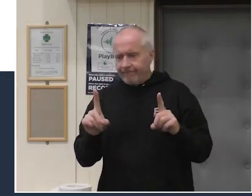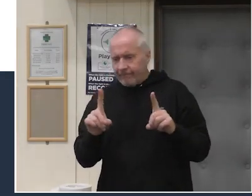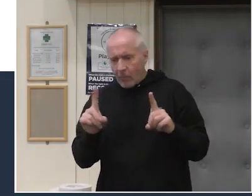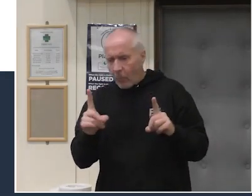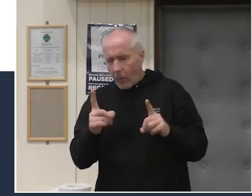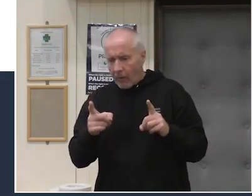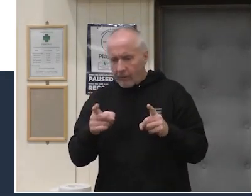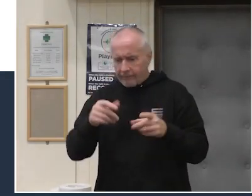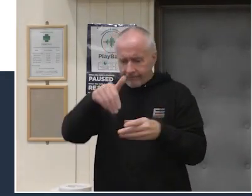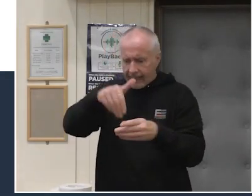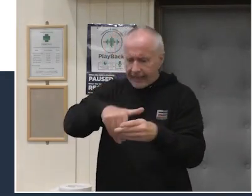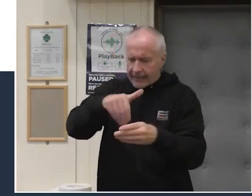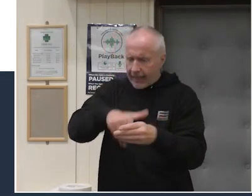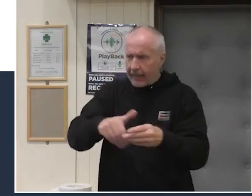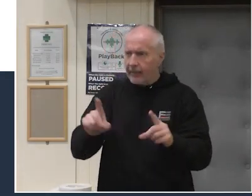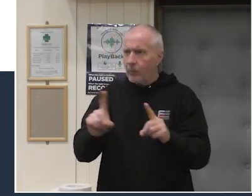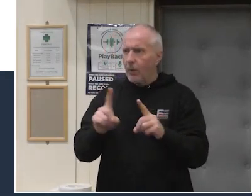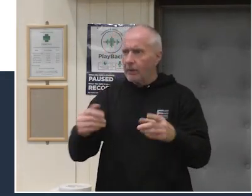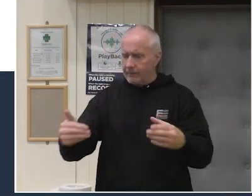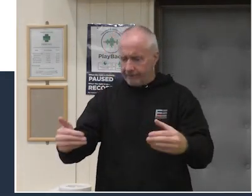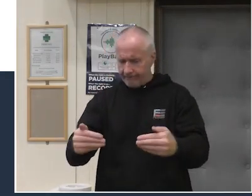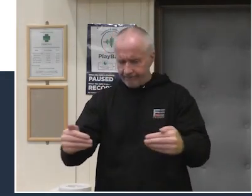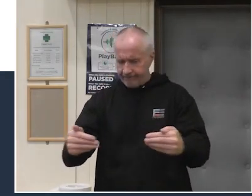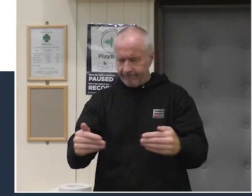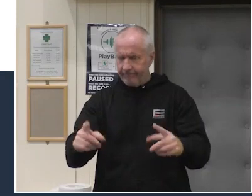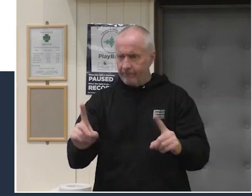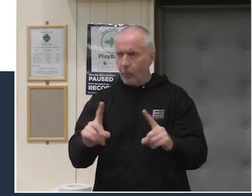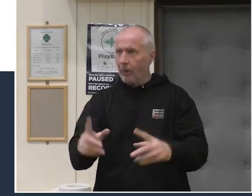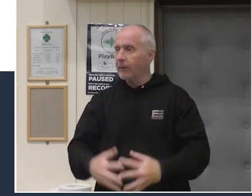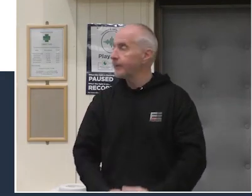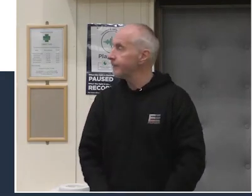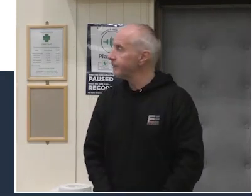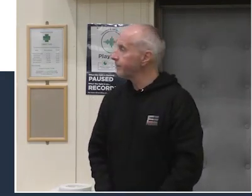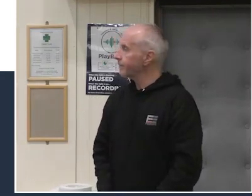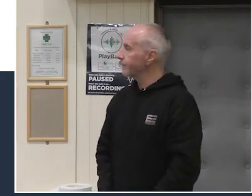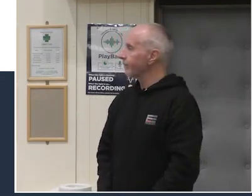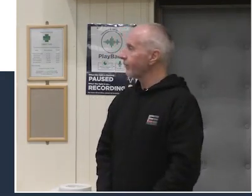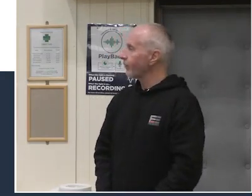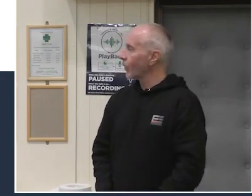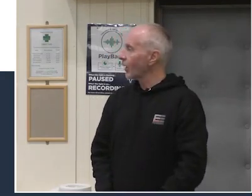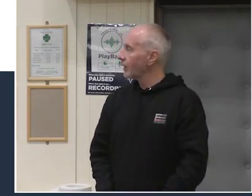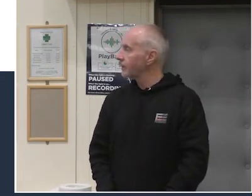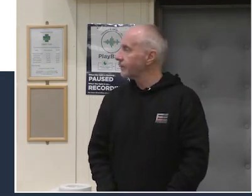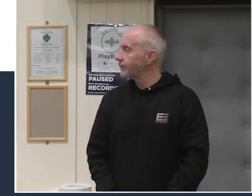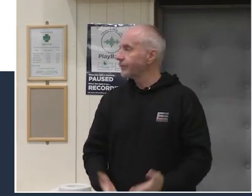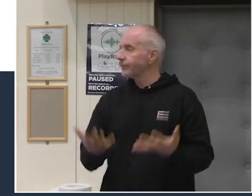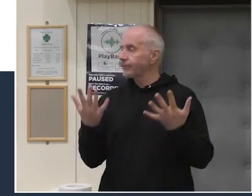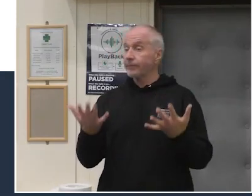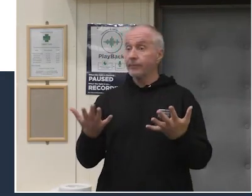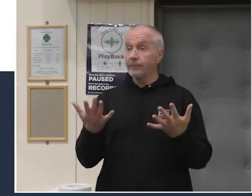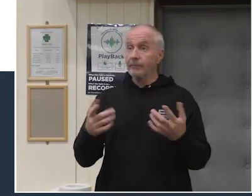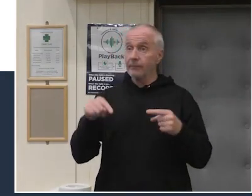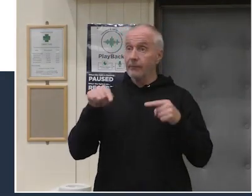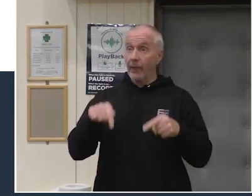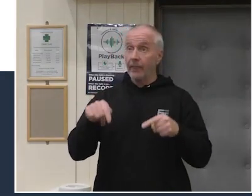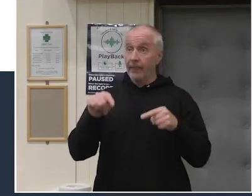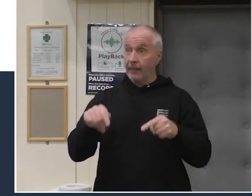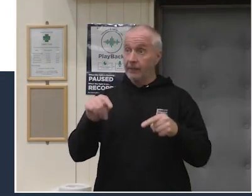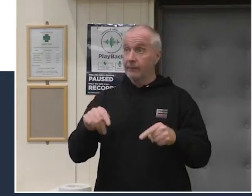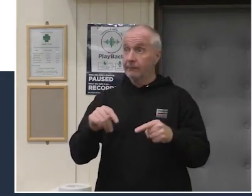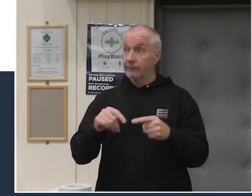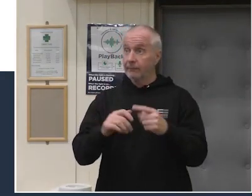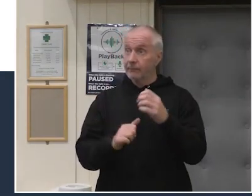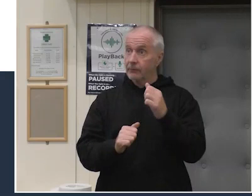is, excuse me, is almost the entire structure that we're after. It can